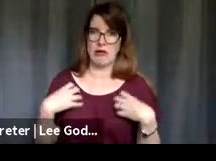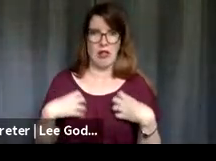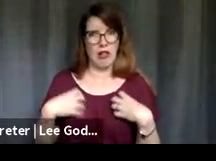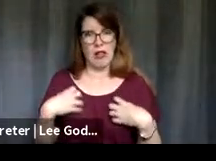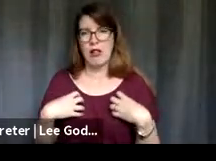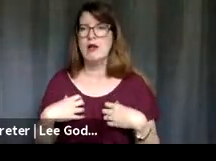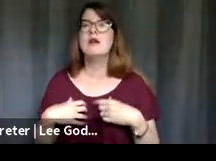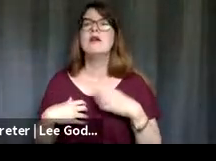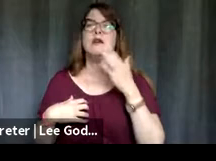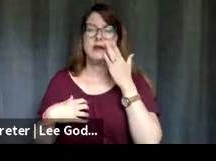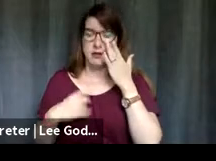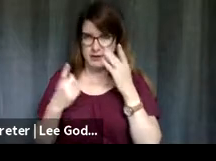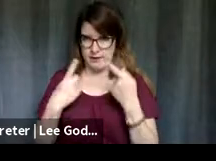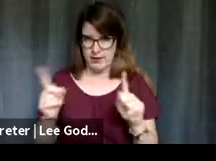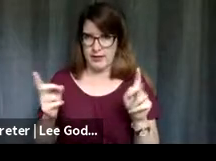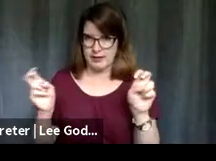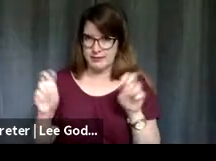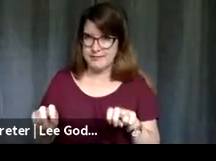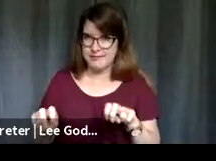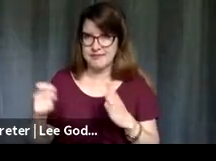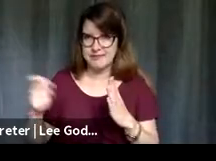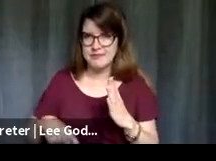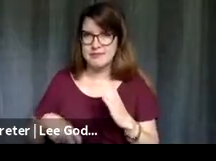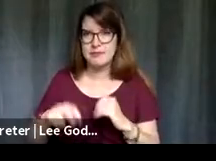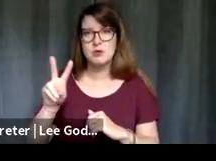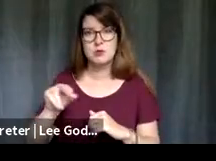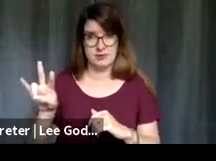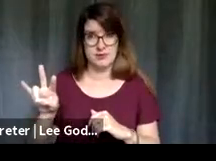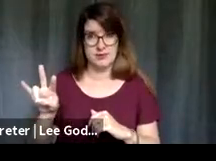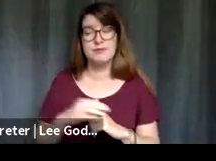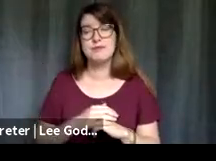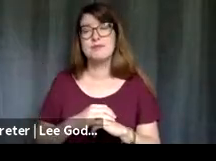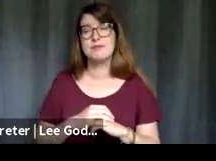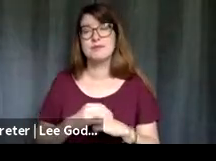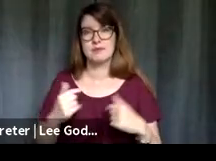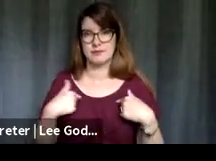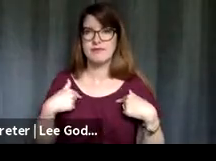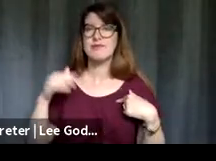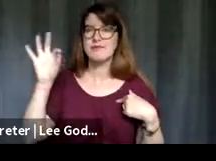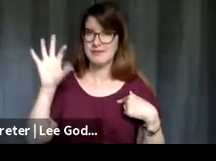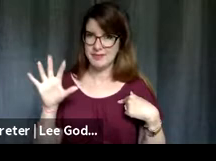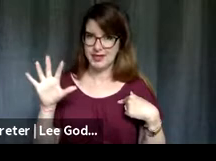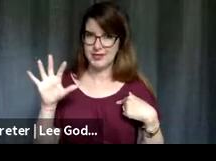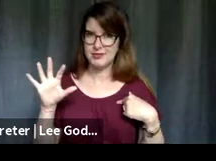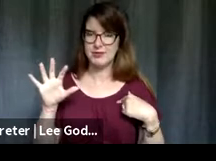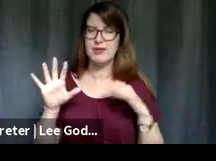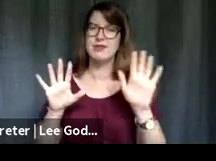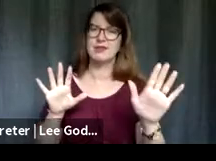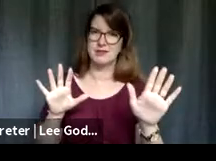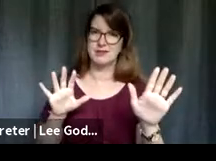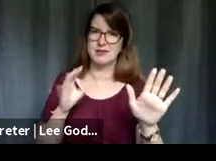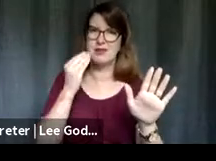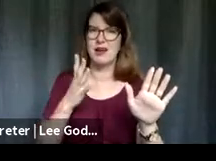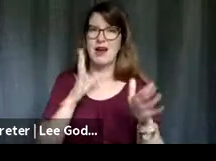So we finally did. So 2007, I'm a pastor with two kids. By the way,